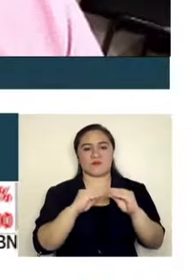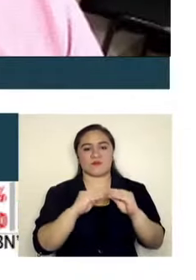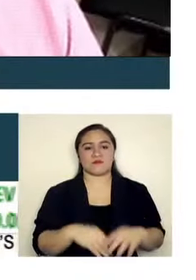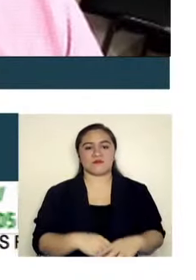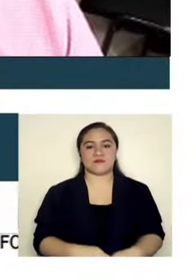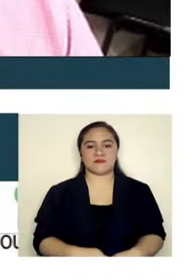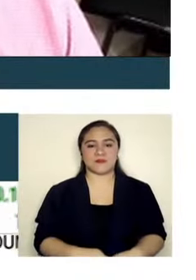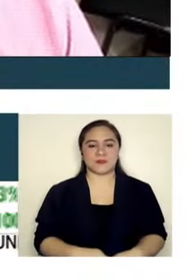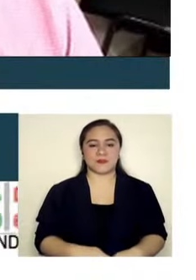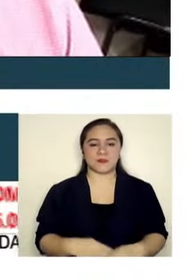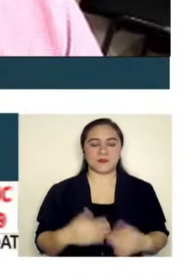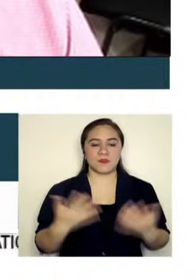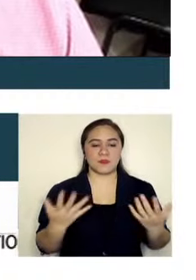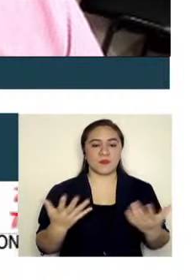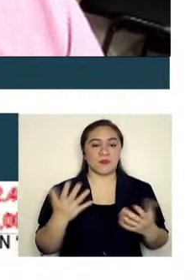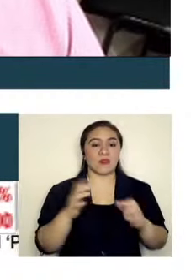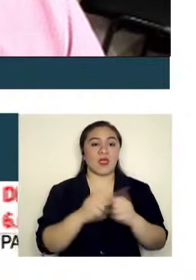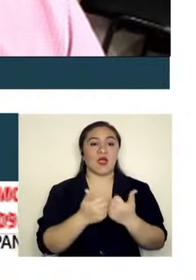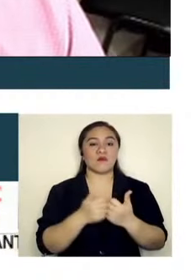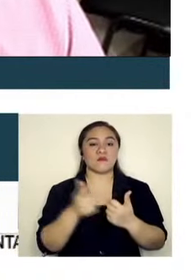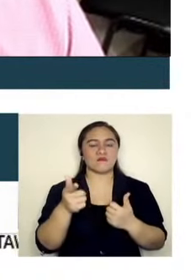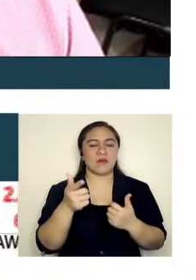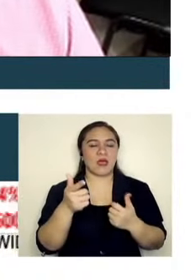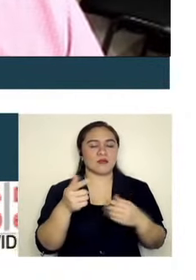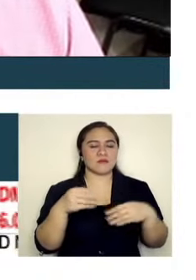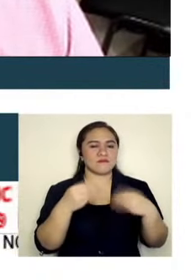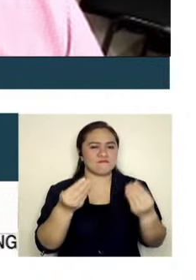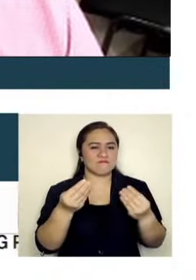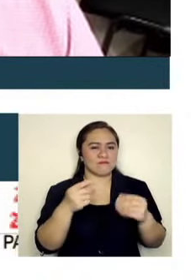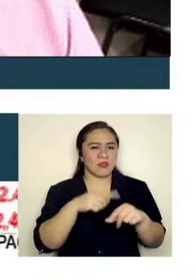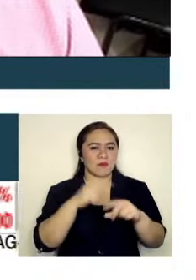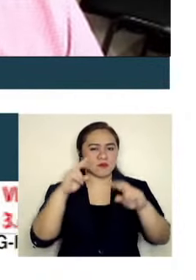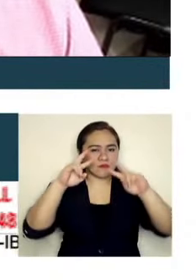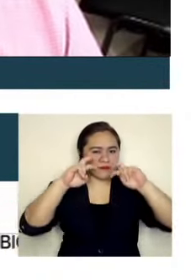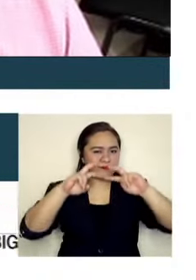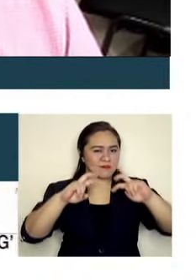much time are you giving yourself here? Because as you're doing that,